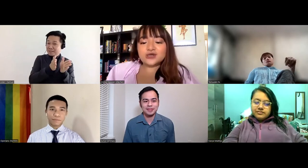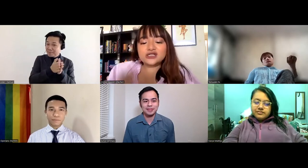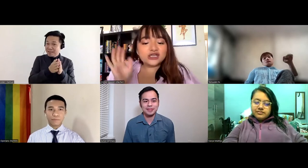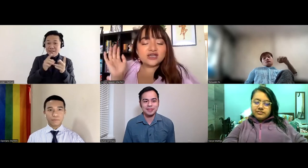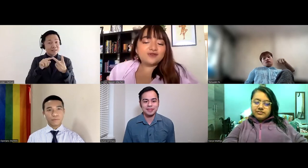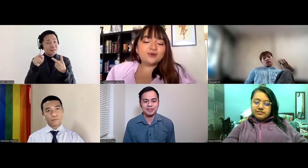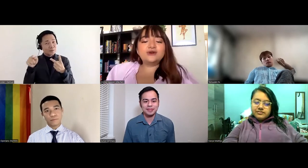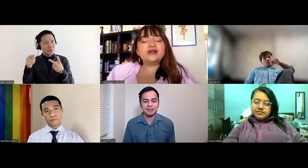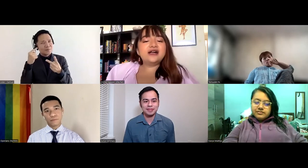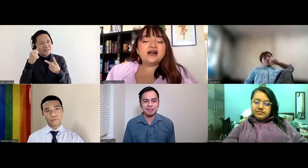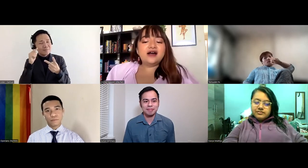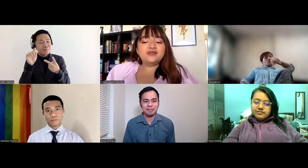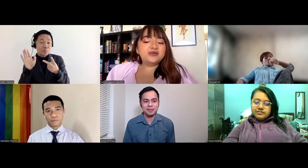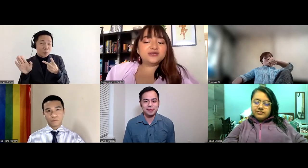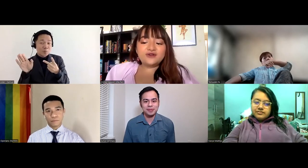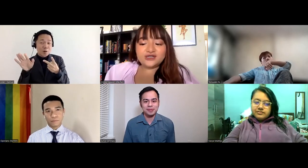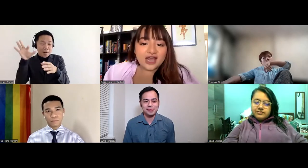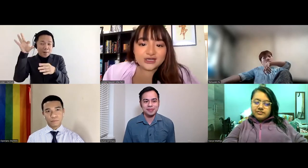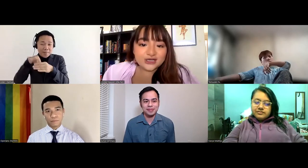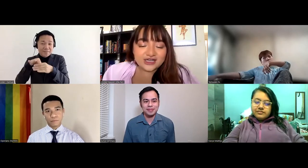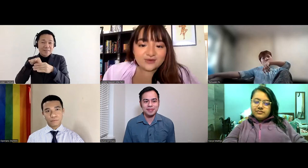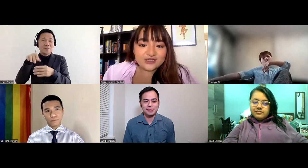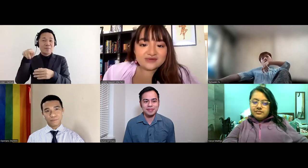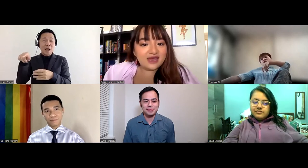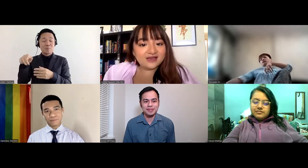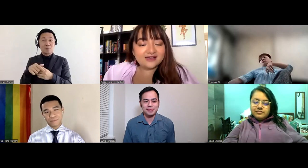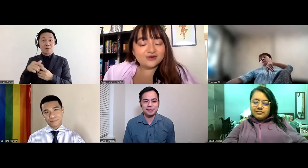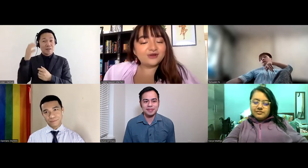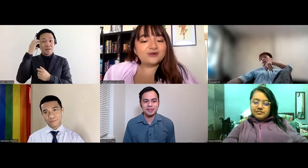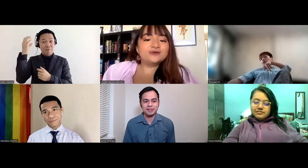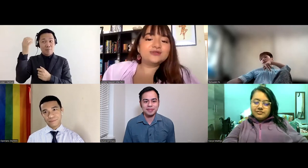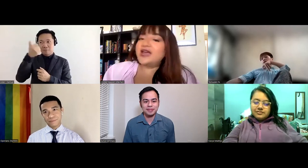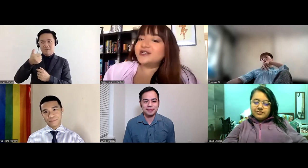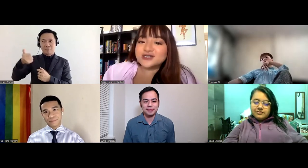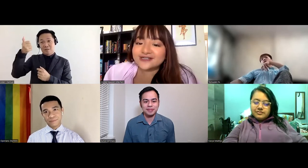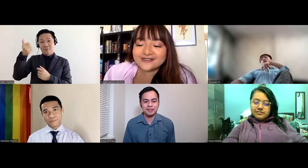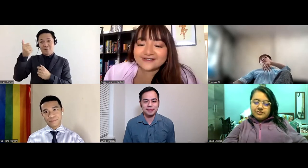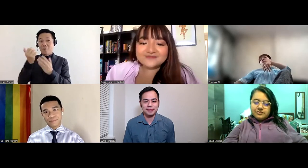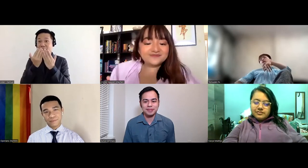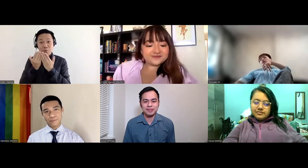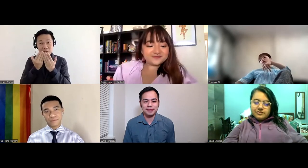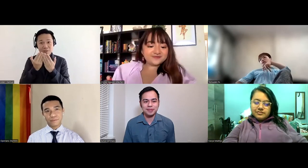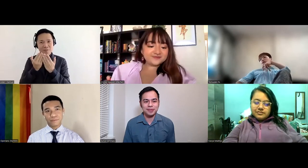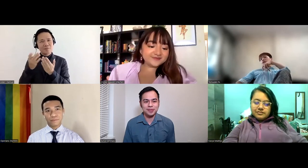different strategy if you were the Minister of Education and you want to make critical change?